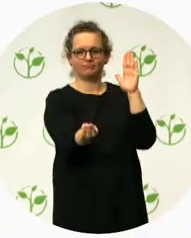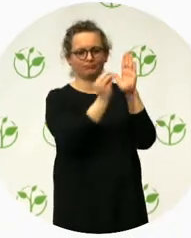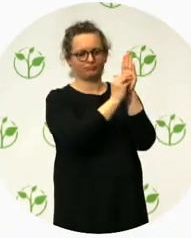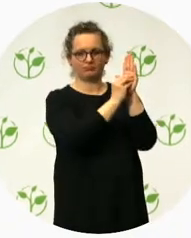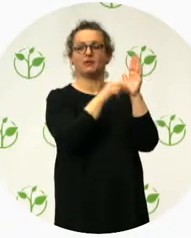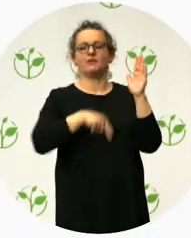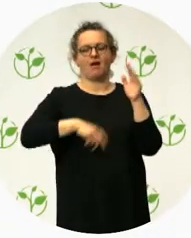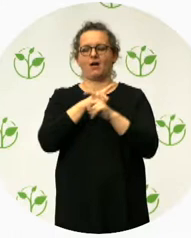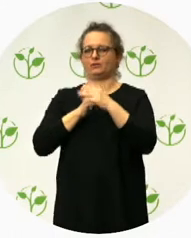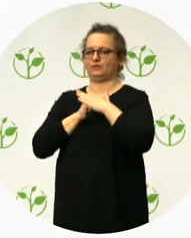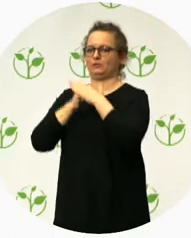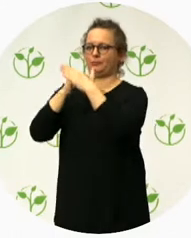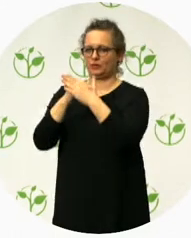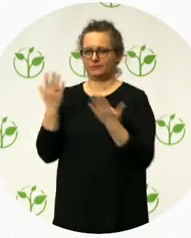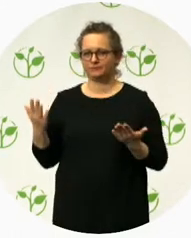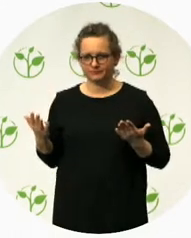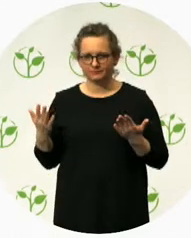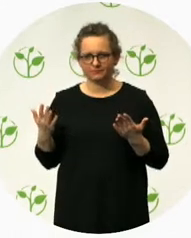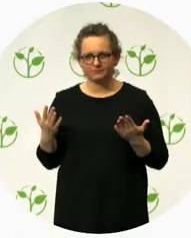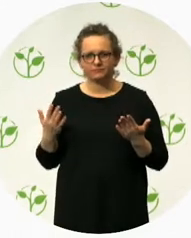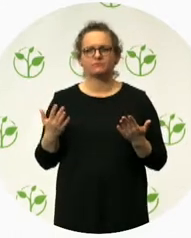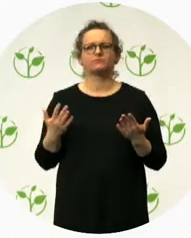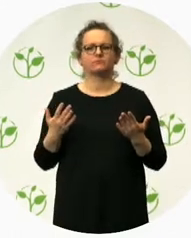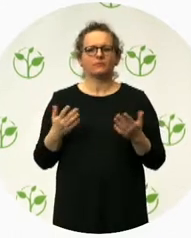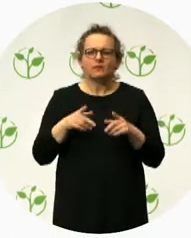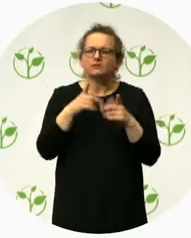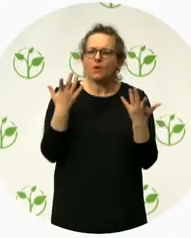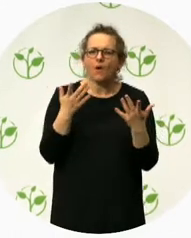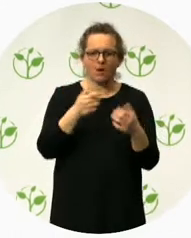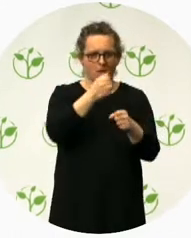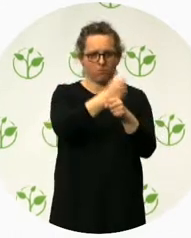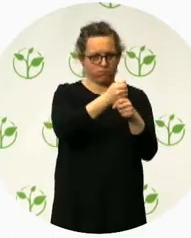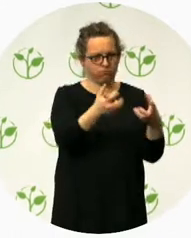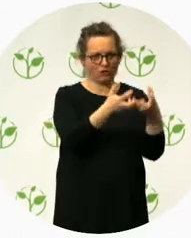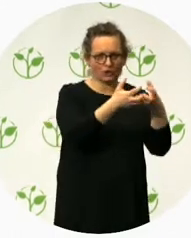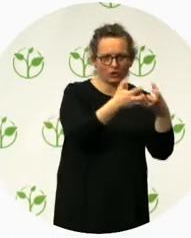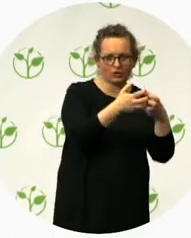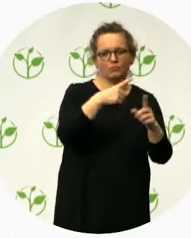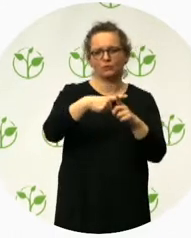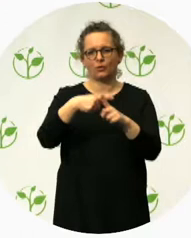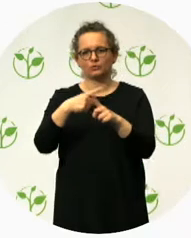on European level. We hope that the trilogue negotiations